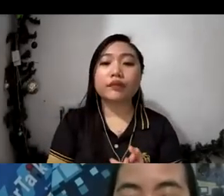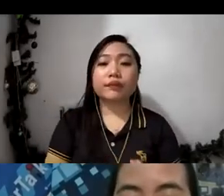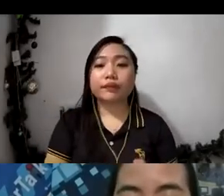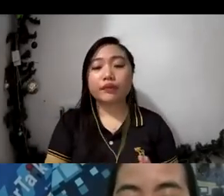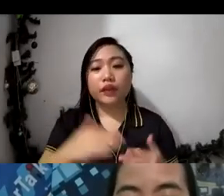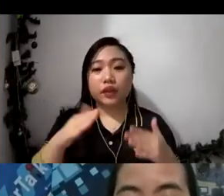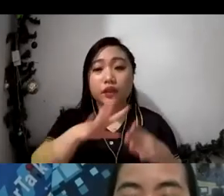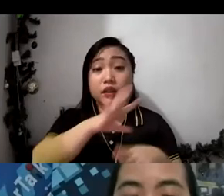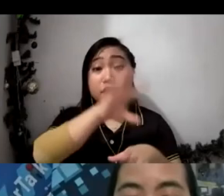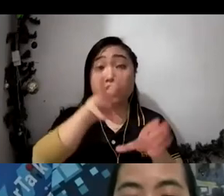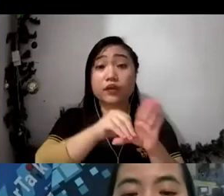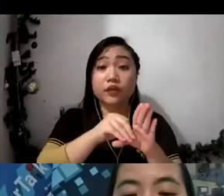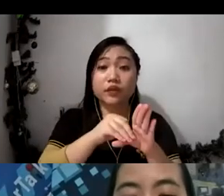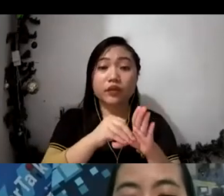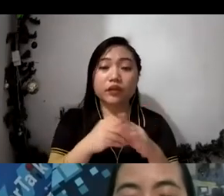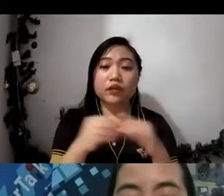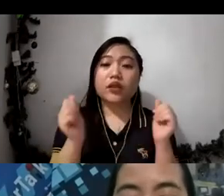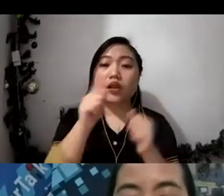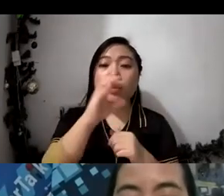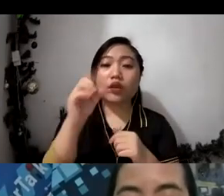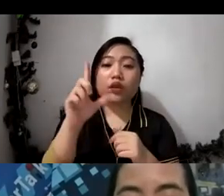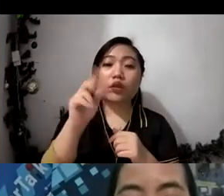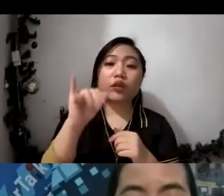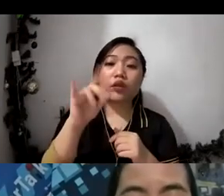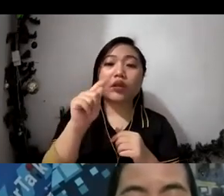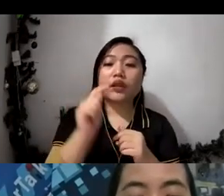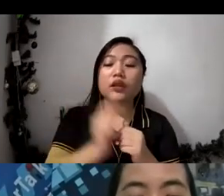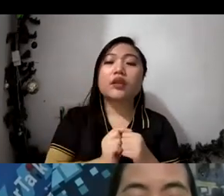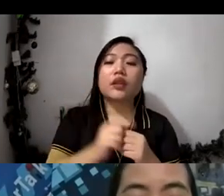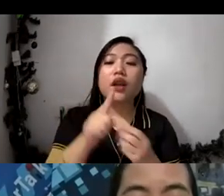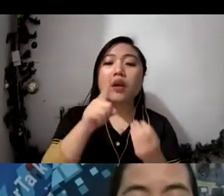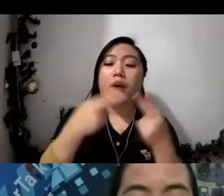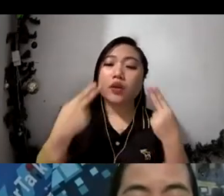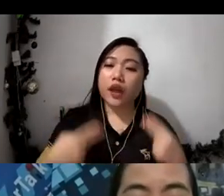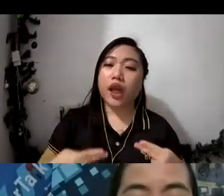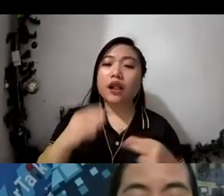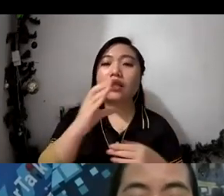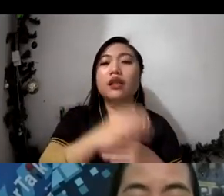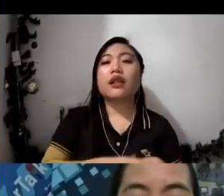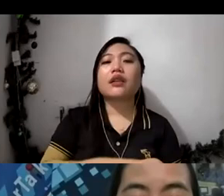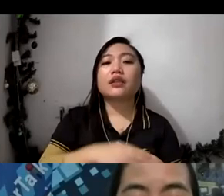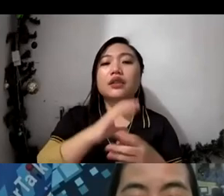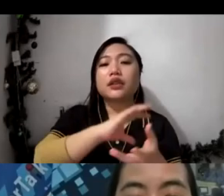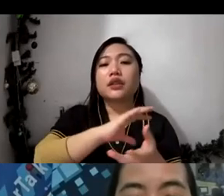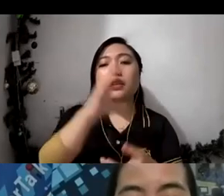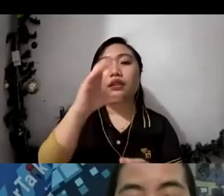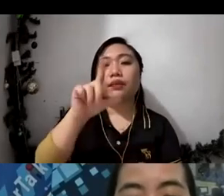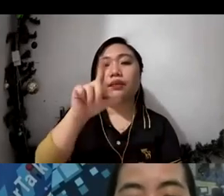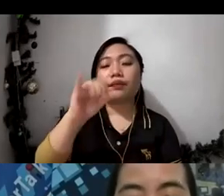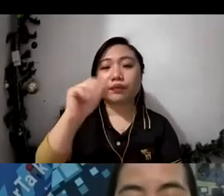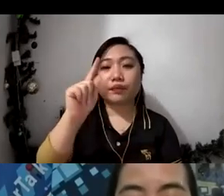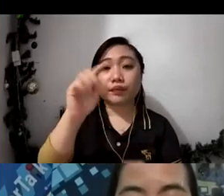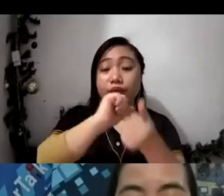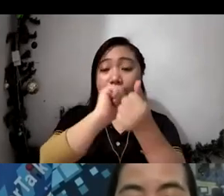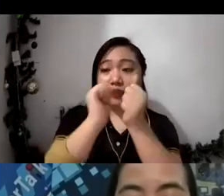Included din po sa toolkit yung sectoral GAD modules on health, climate change, adaptation and mitigation,